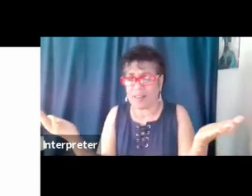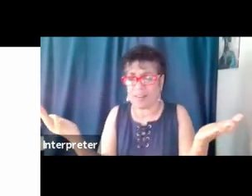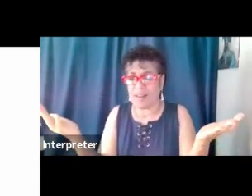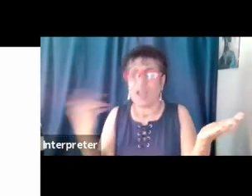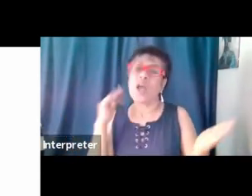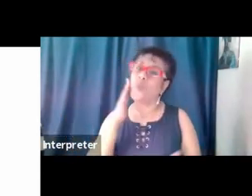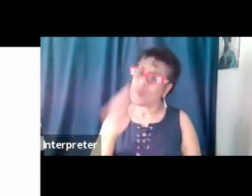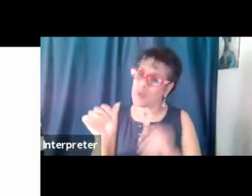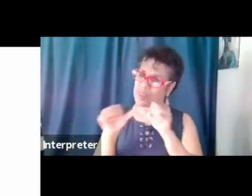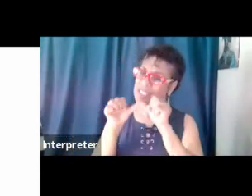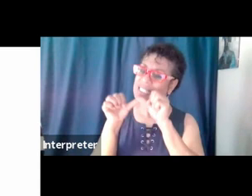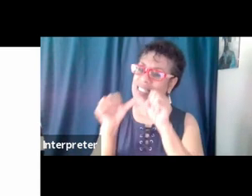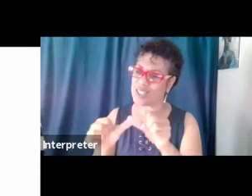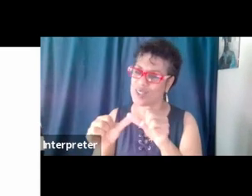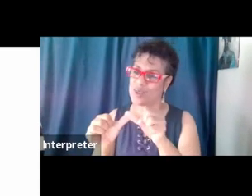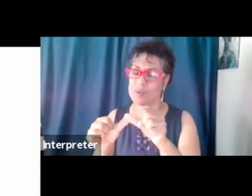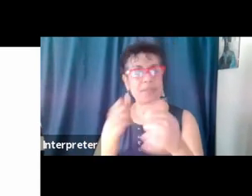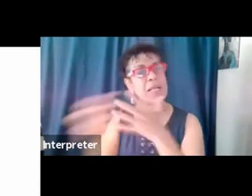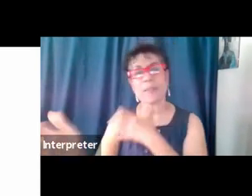continue to do everything, even in spite of.